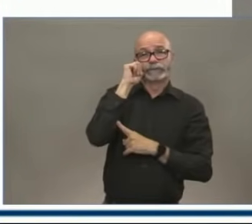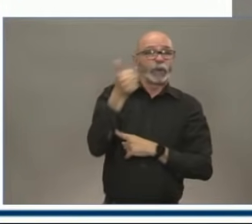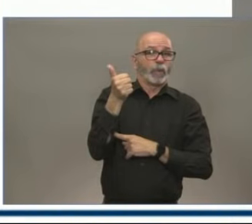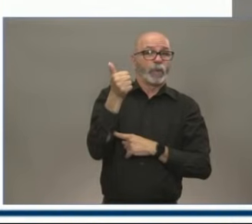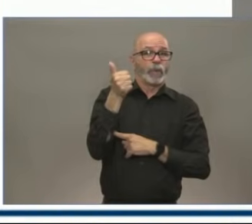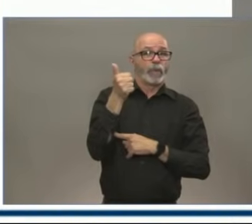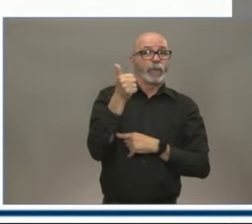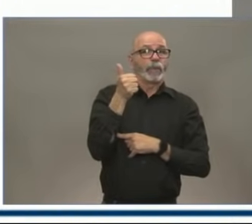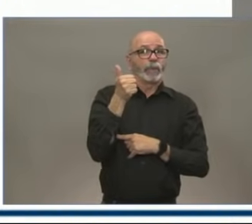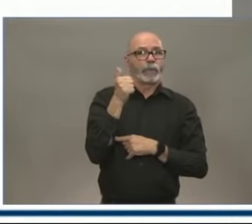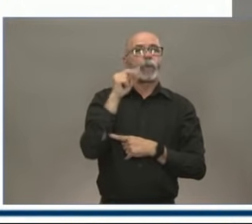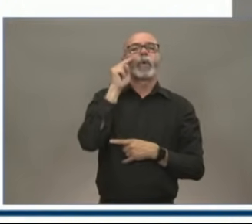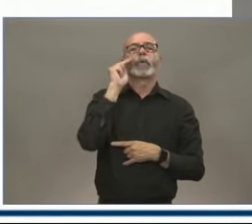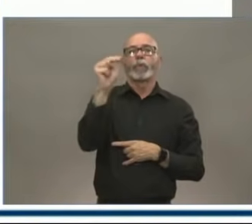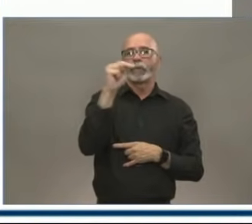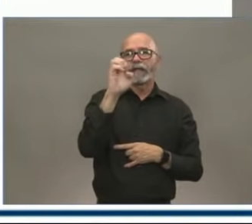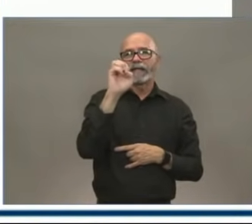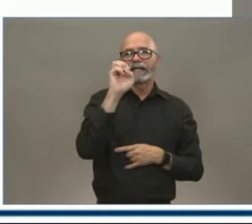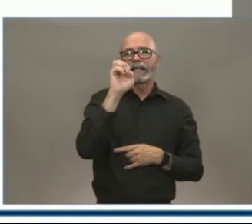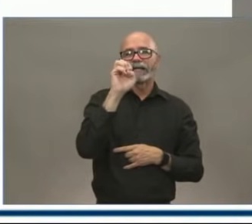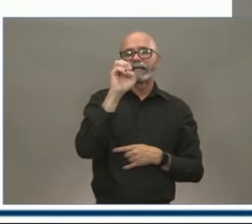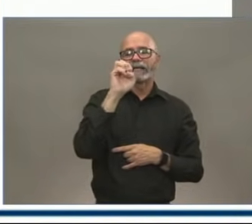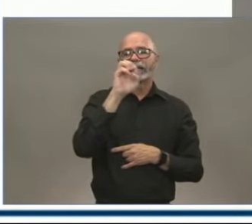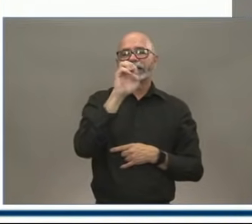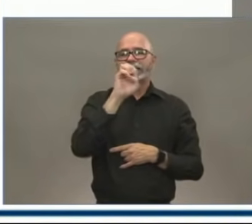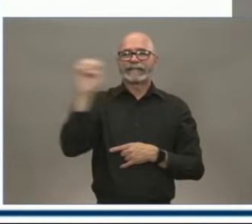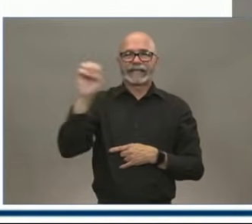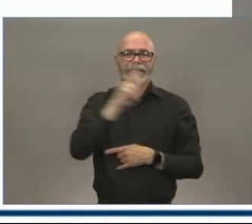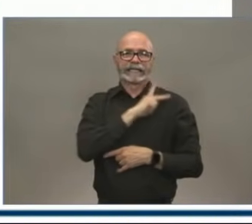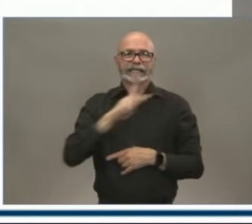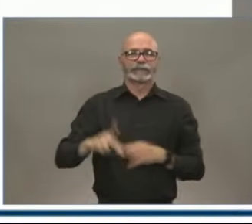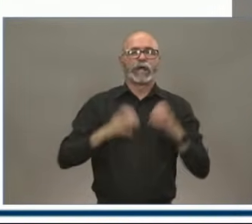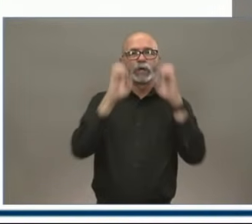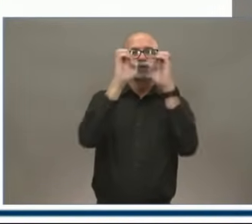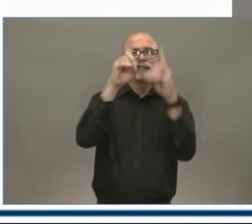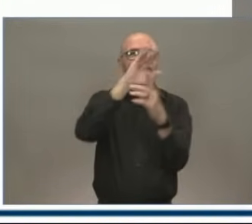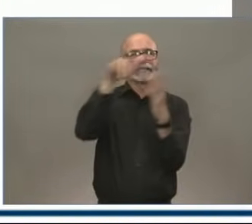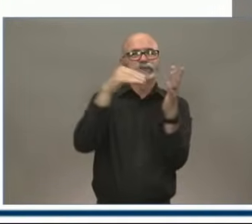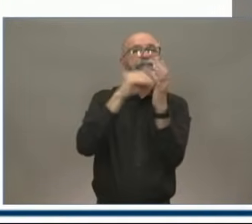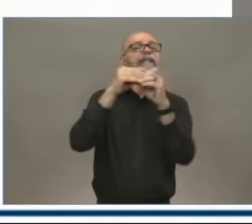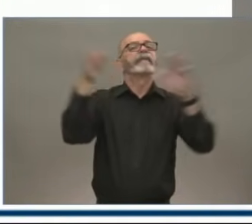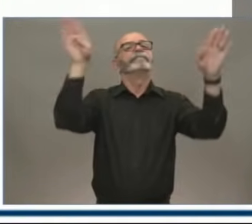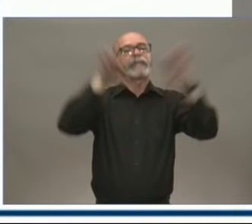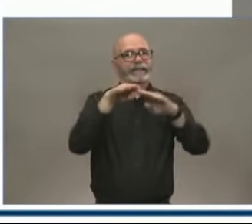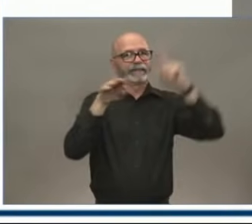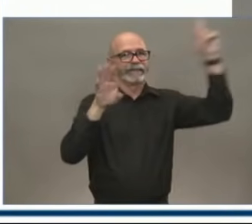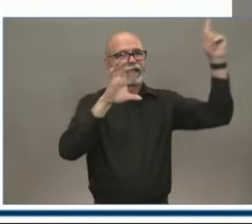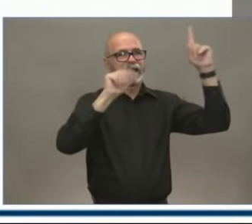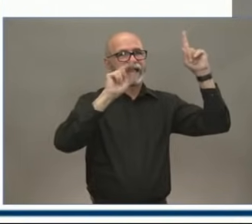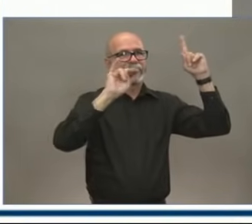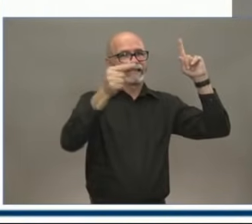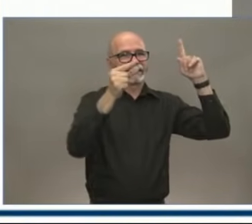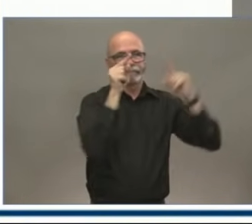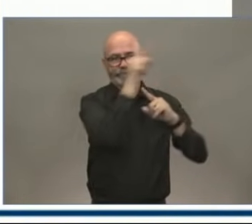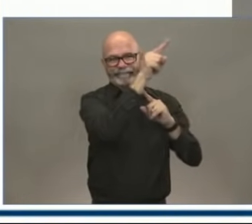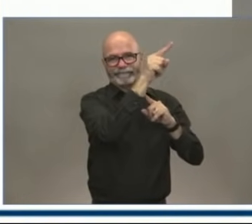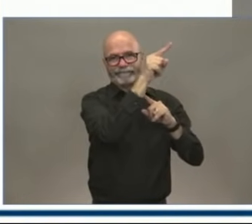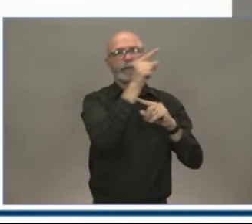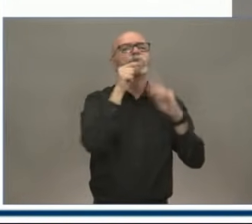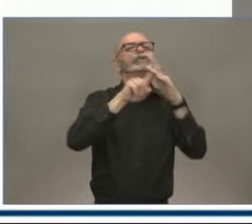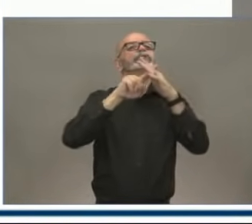the Northeast Kings Education Center in Canning. At that school, we're continuing to contact